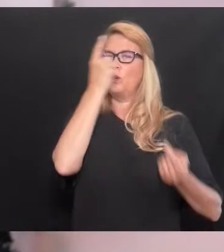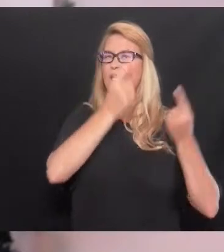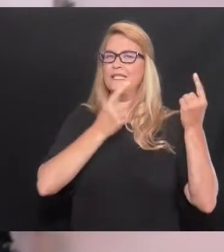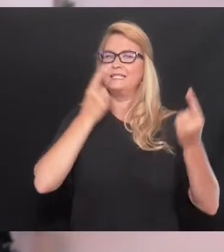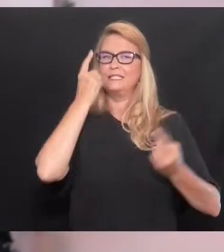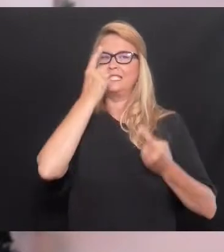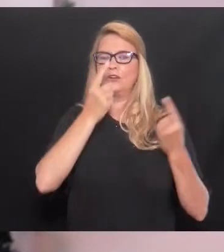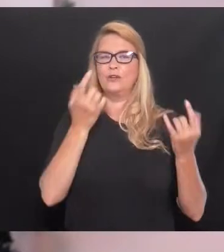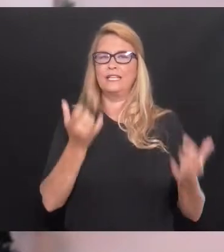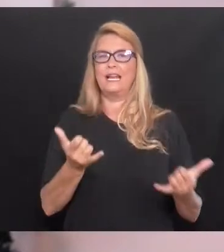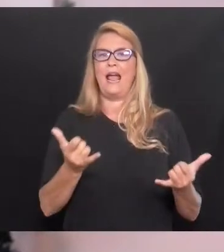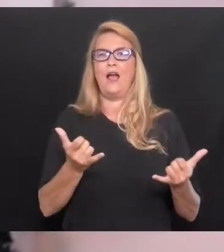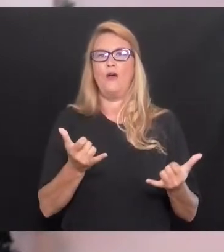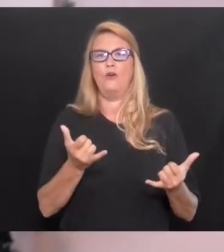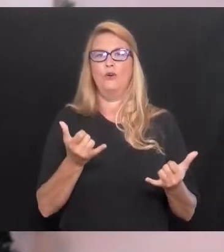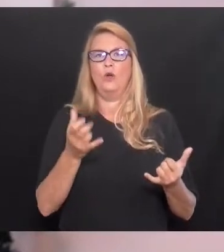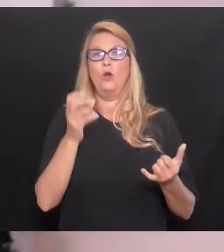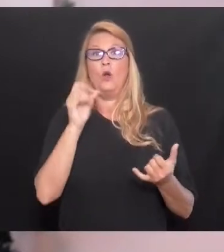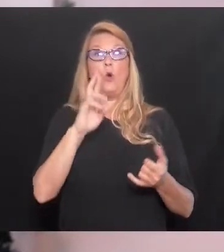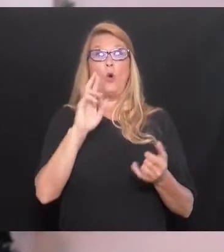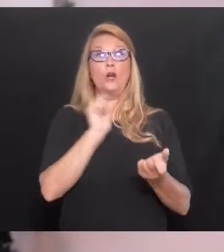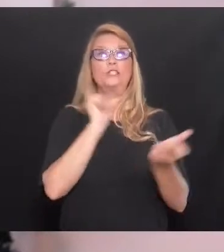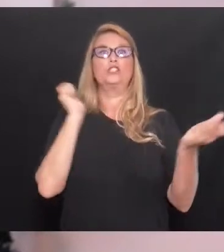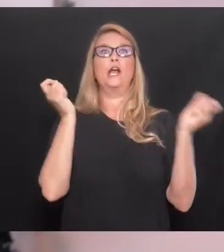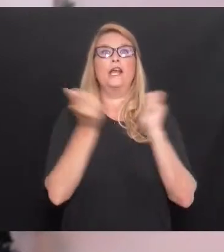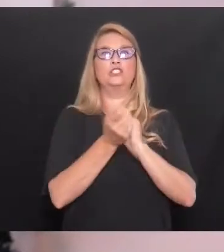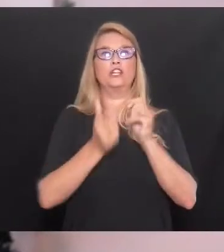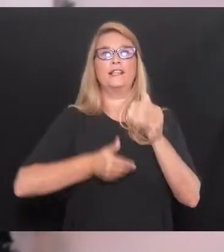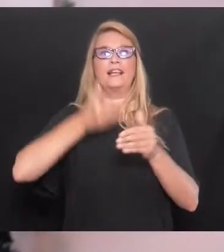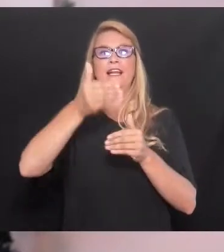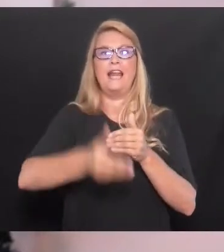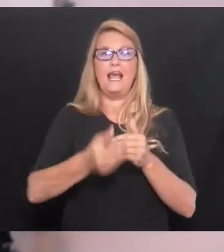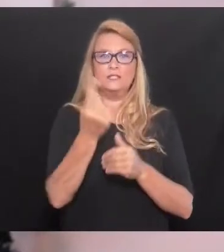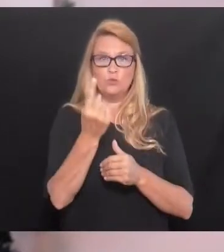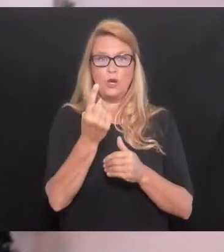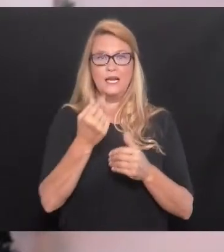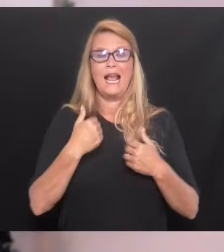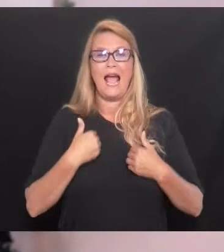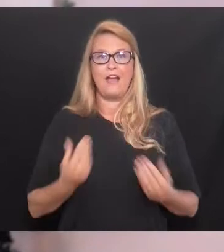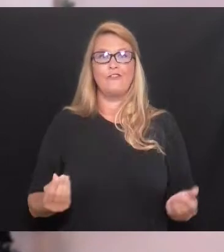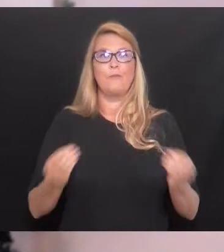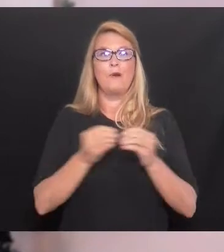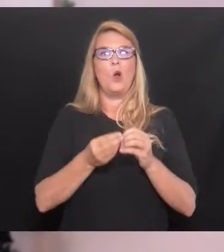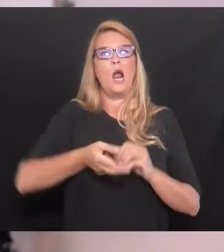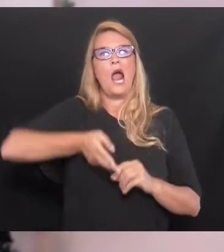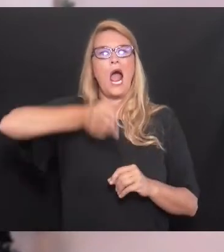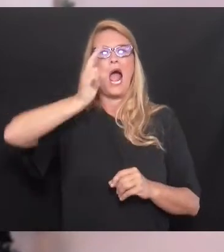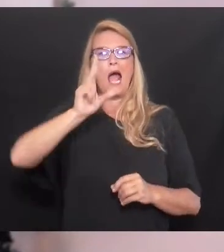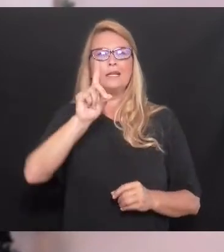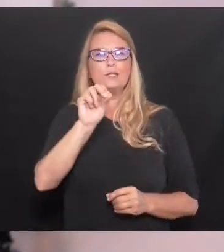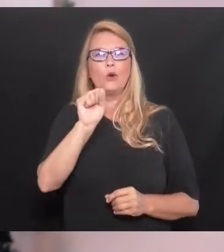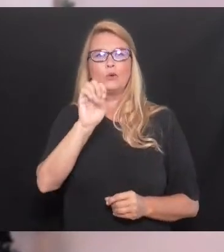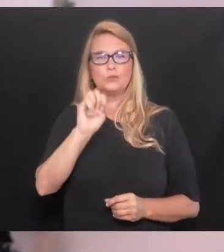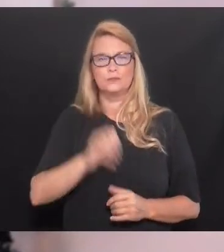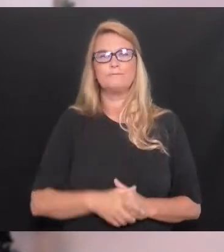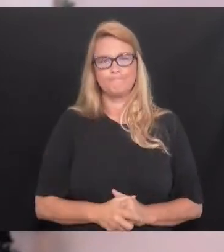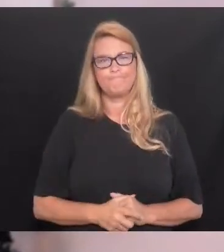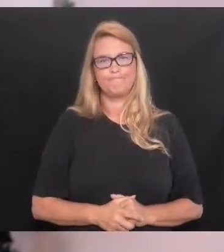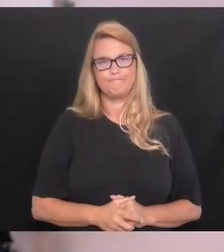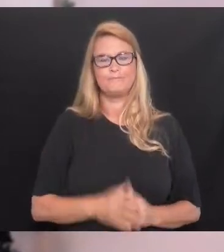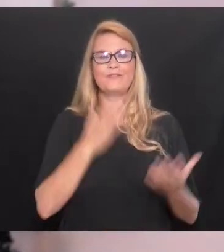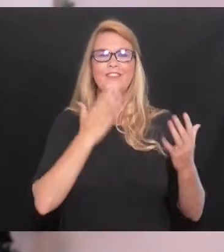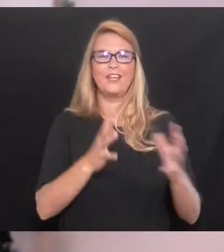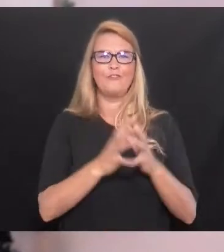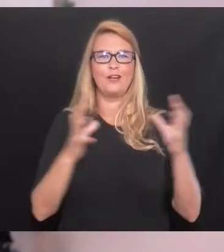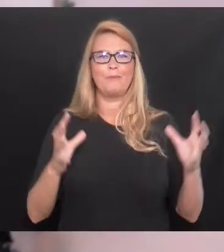an augmented next vaccine that will have more activity against variants like the Delta variant. So thank you very